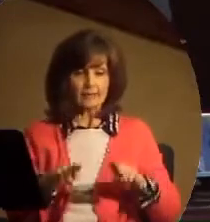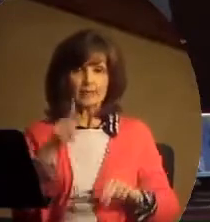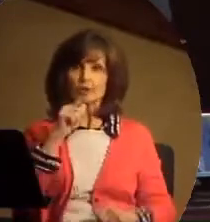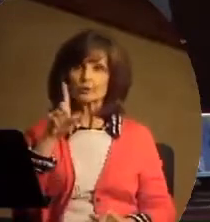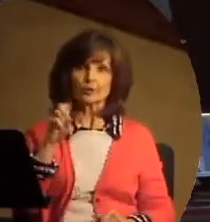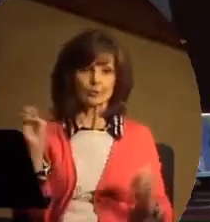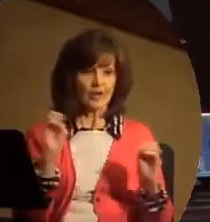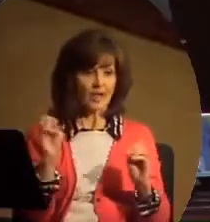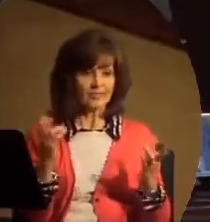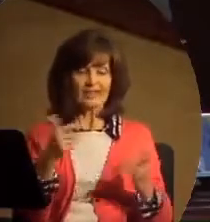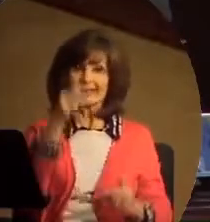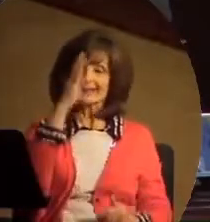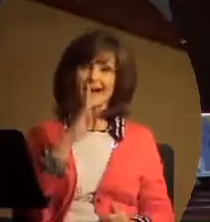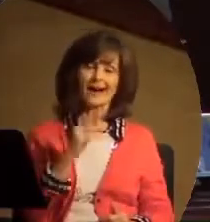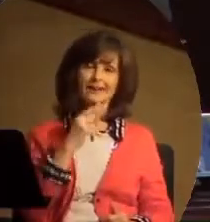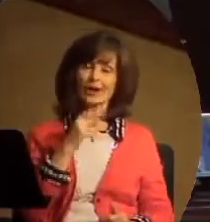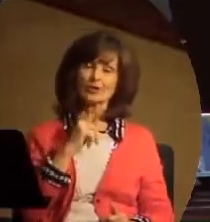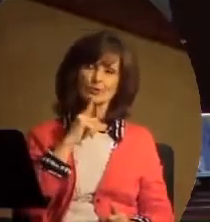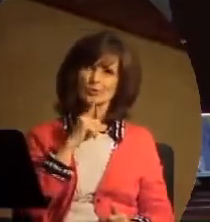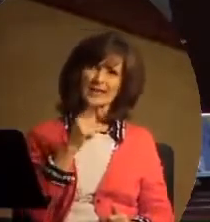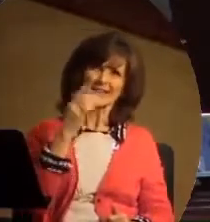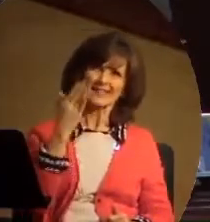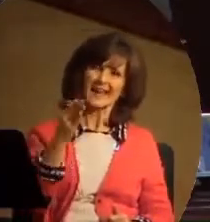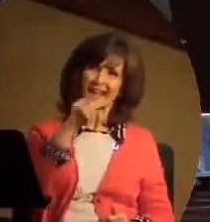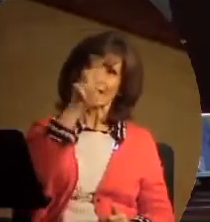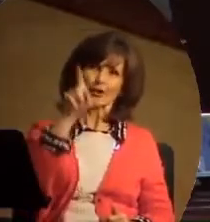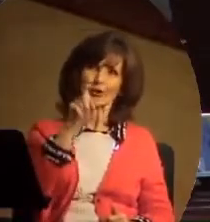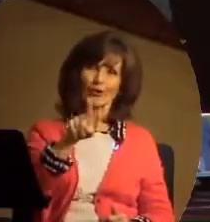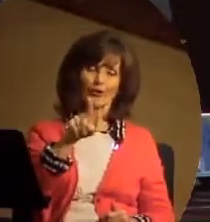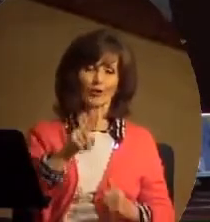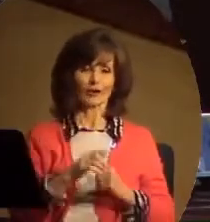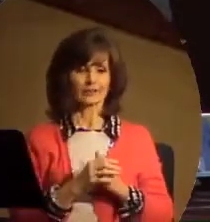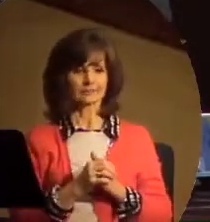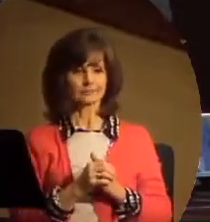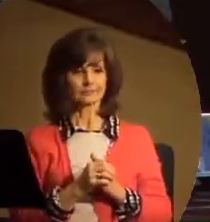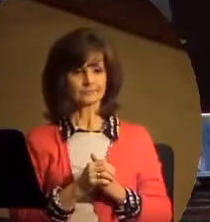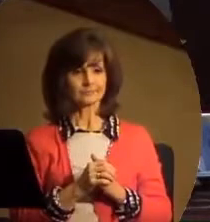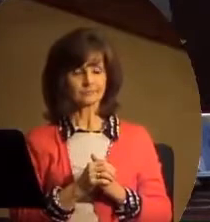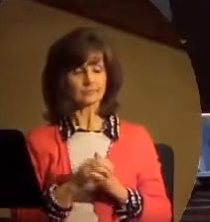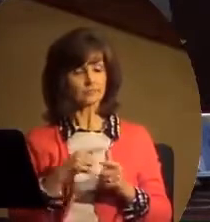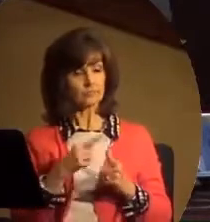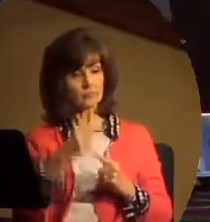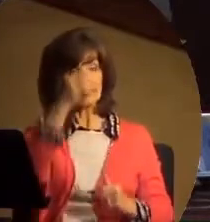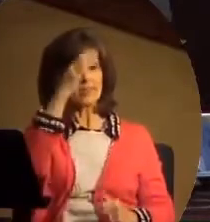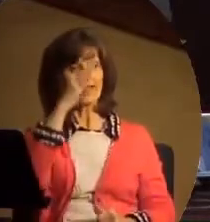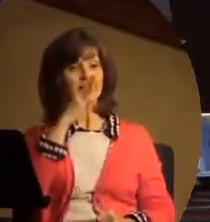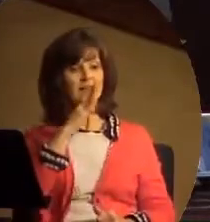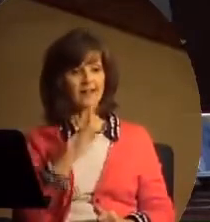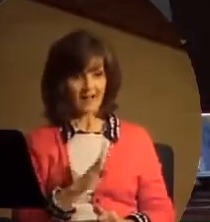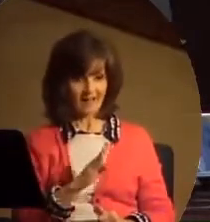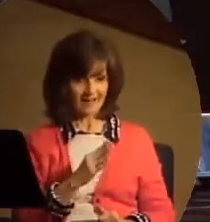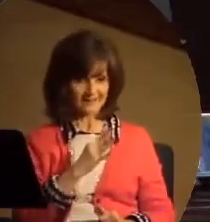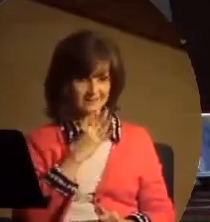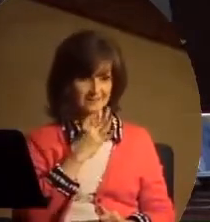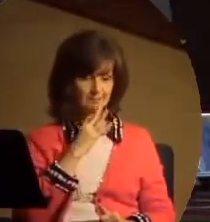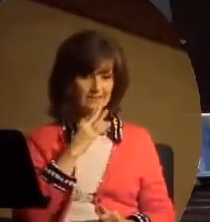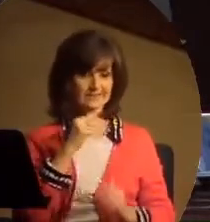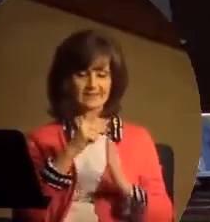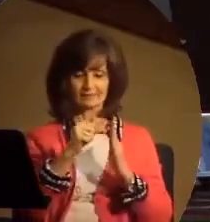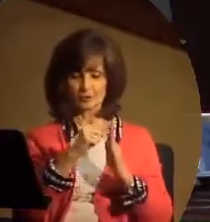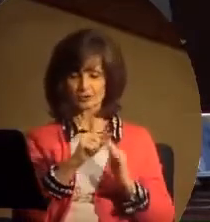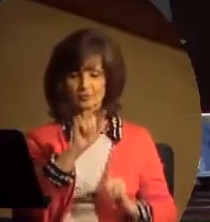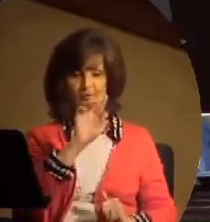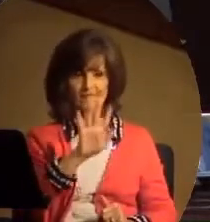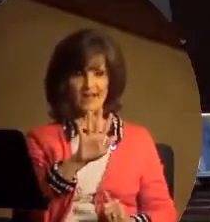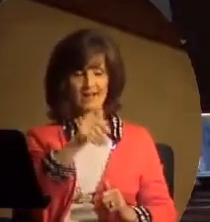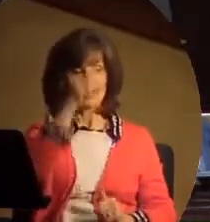doing anything. God, are you really there? But then God chimes in verse number 5 of chapter